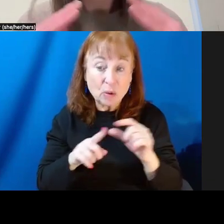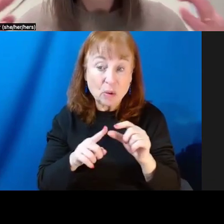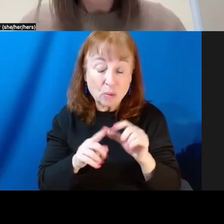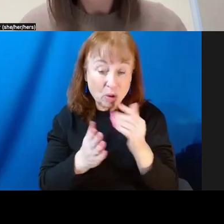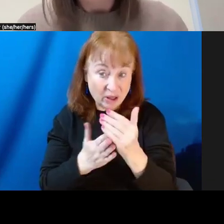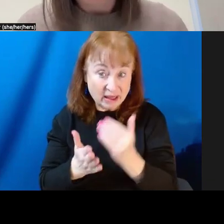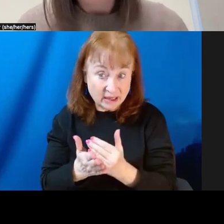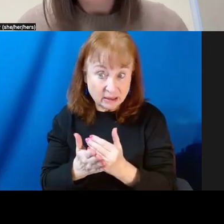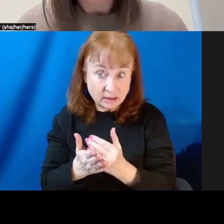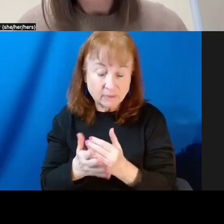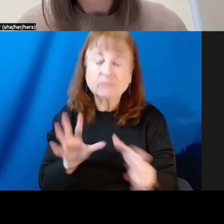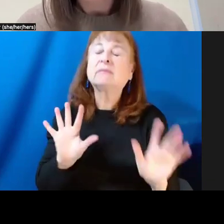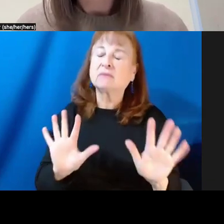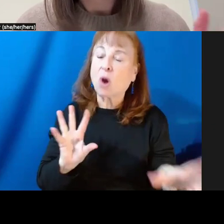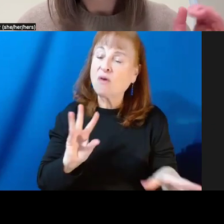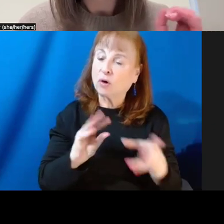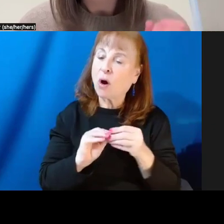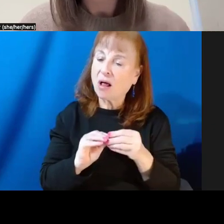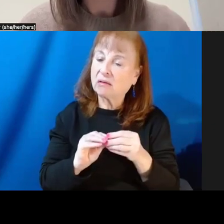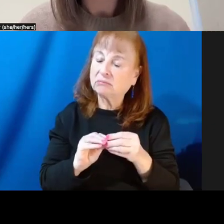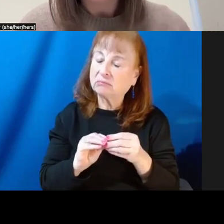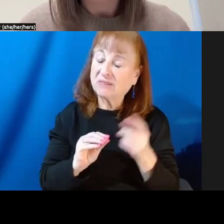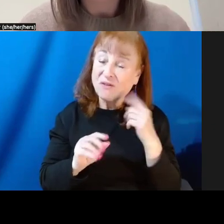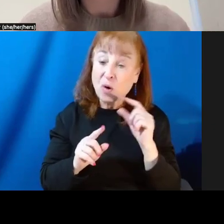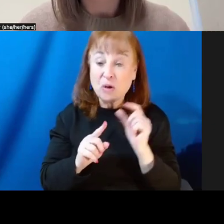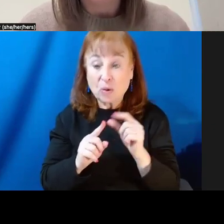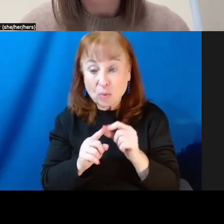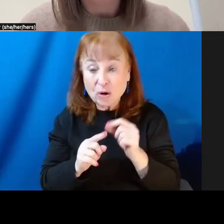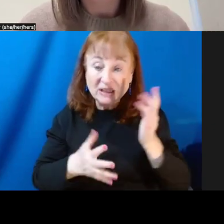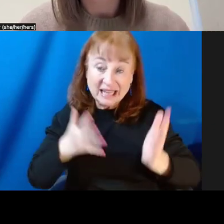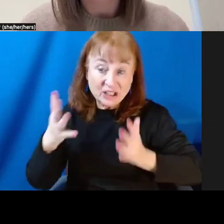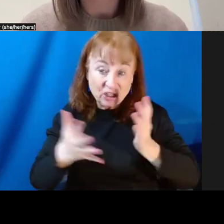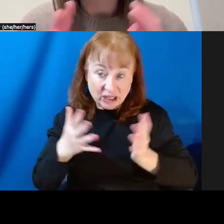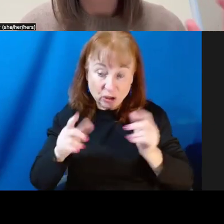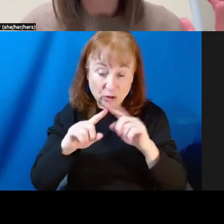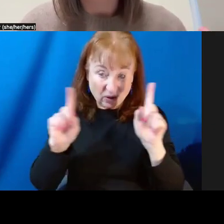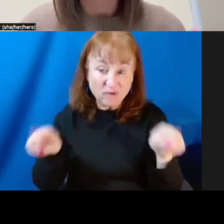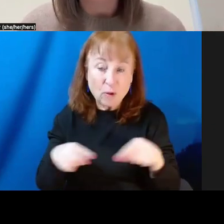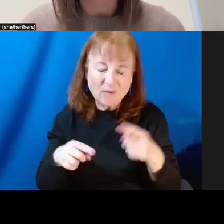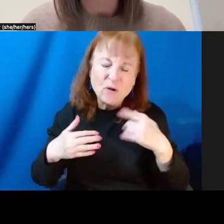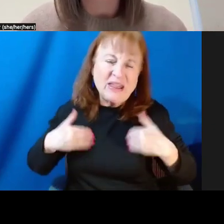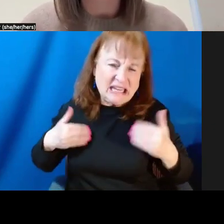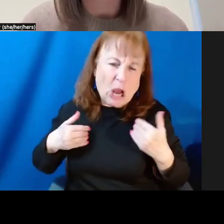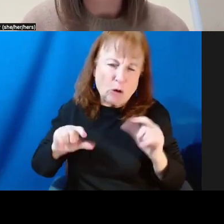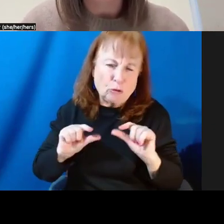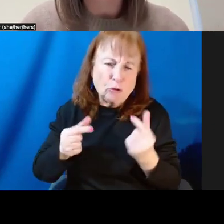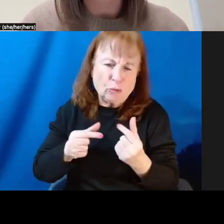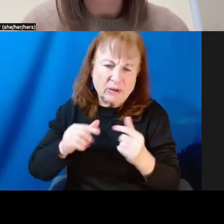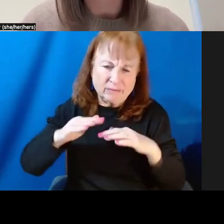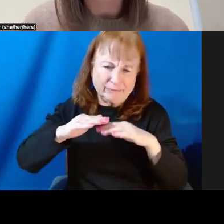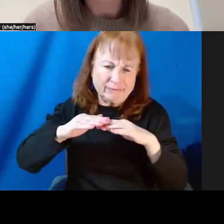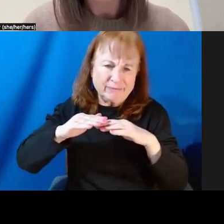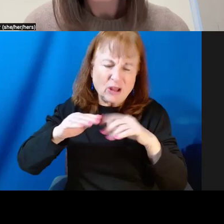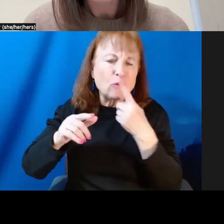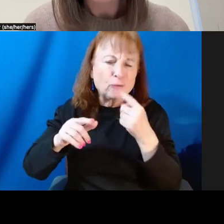So overall, for the words and gestures form, that's the younger age range, that's the red box